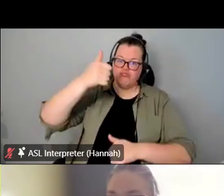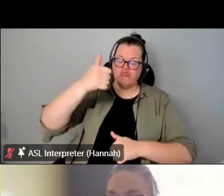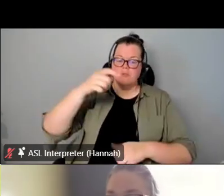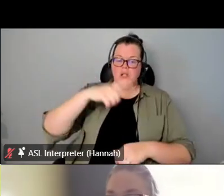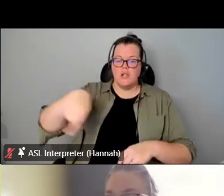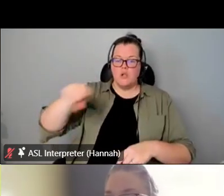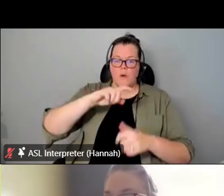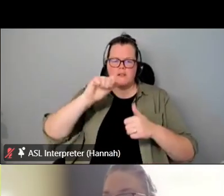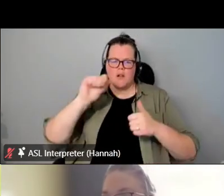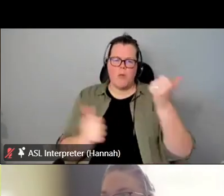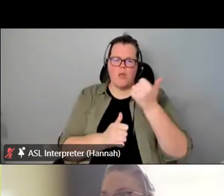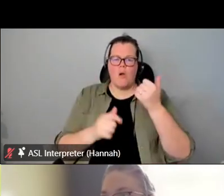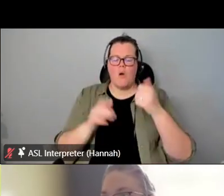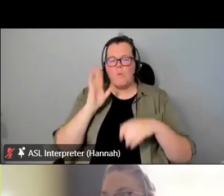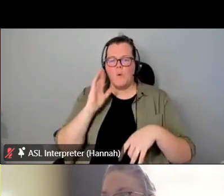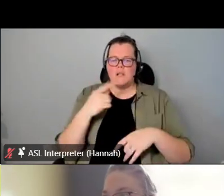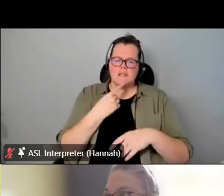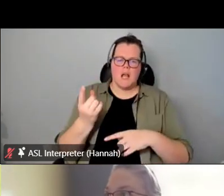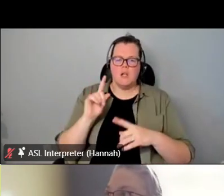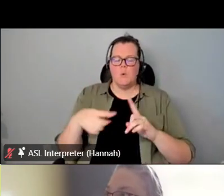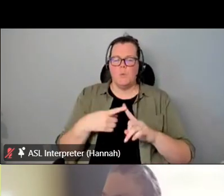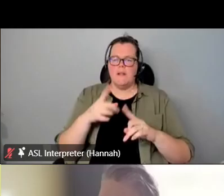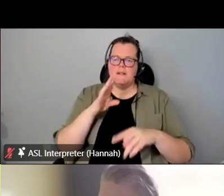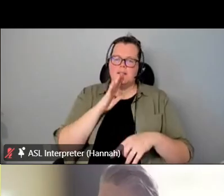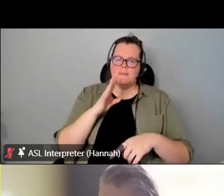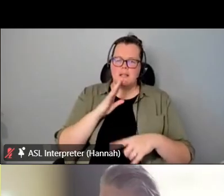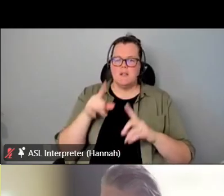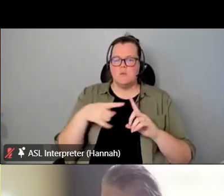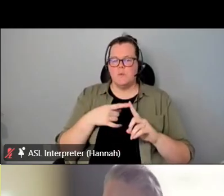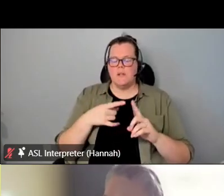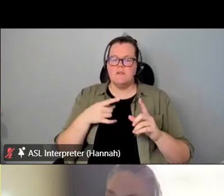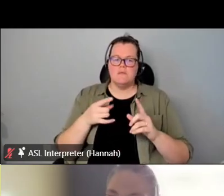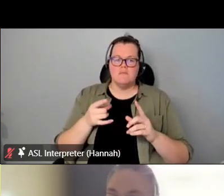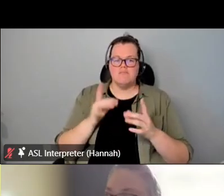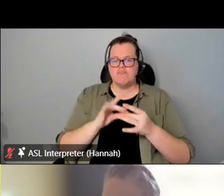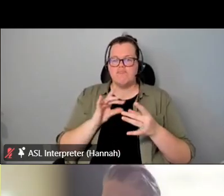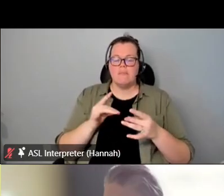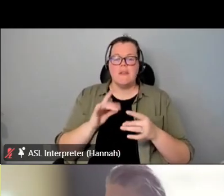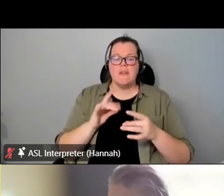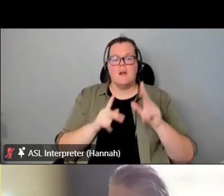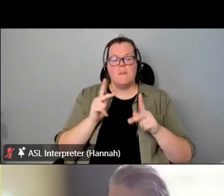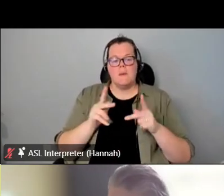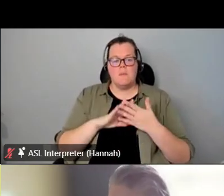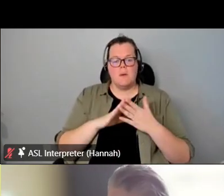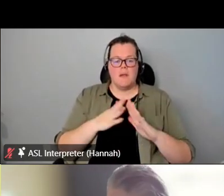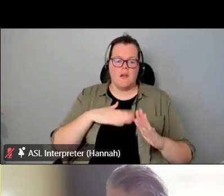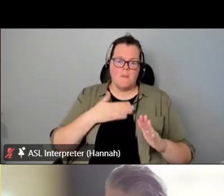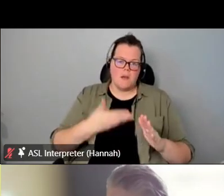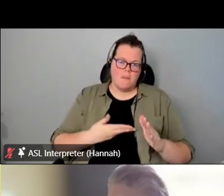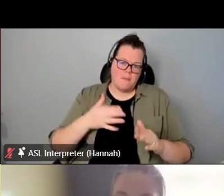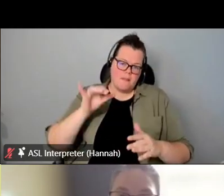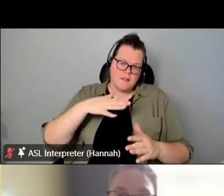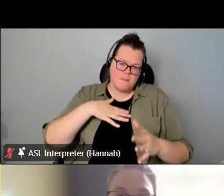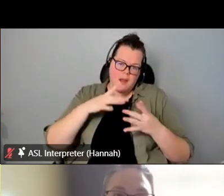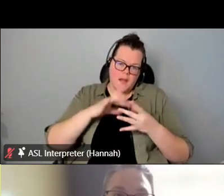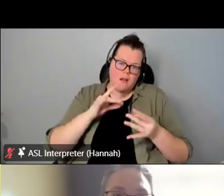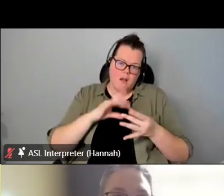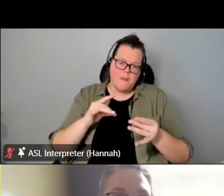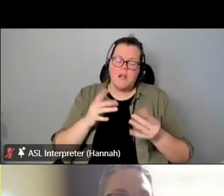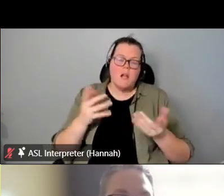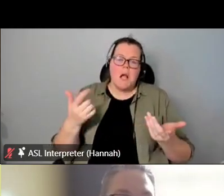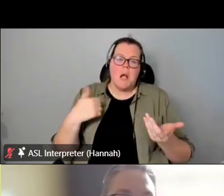will tell you when to talk and speak. And it kind of gets people upset. That's my comment. I mean, and it's nothing, I'm